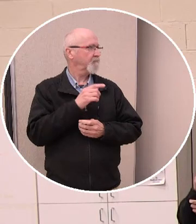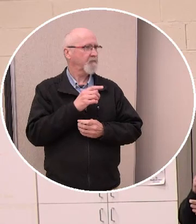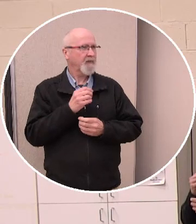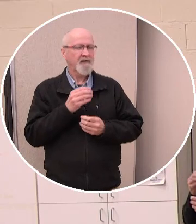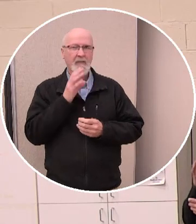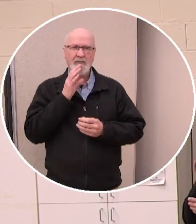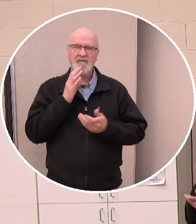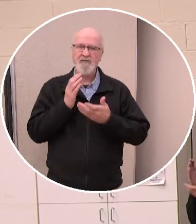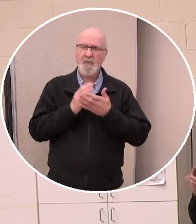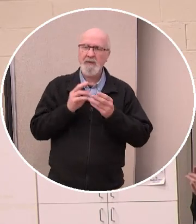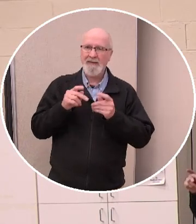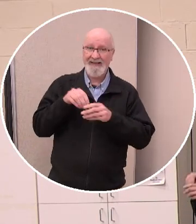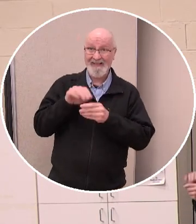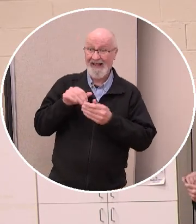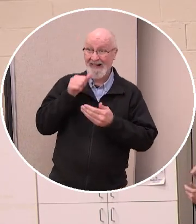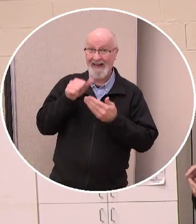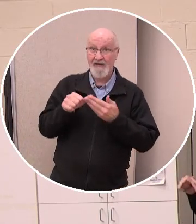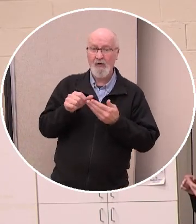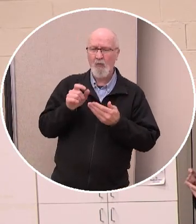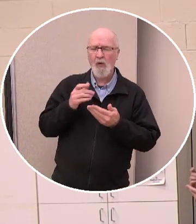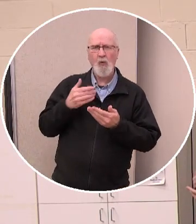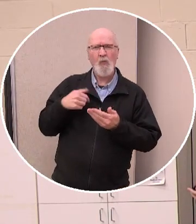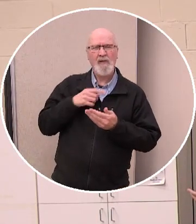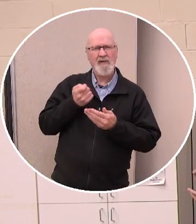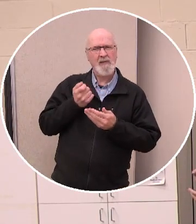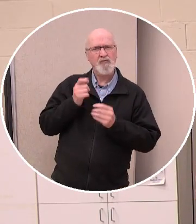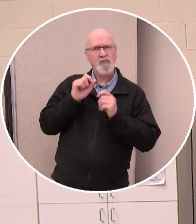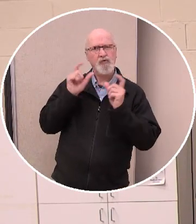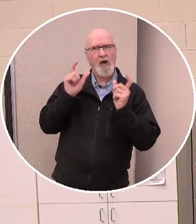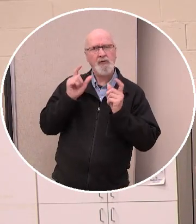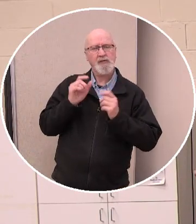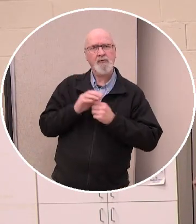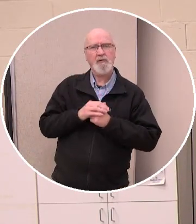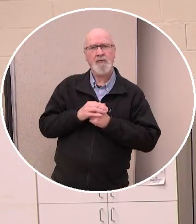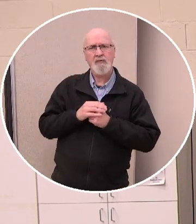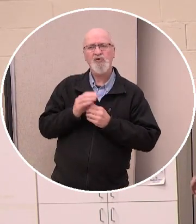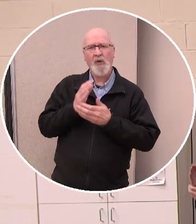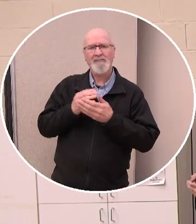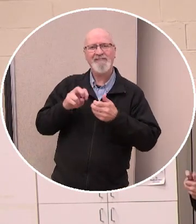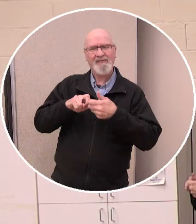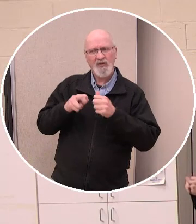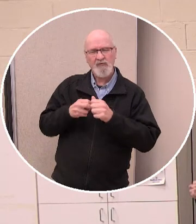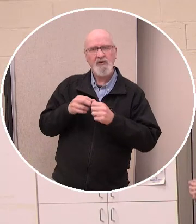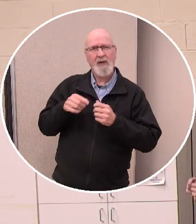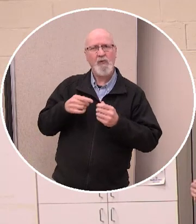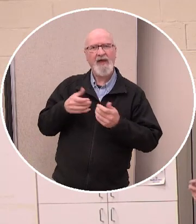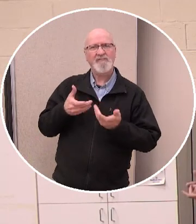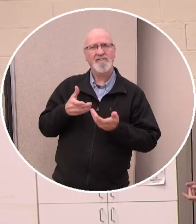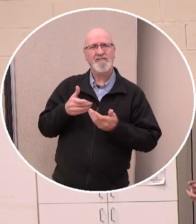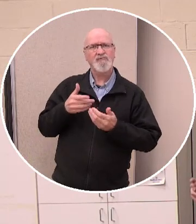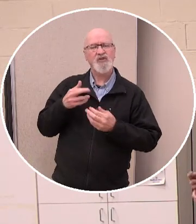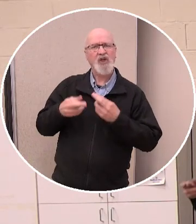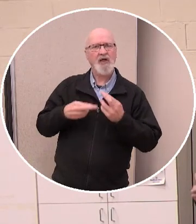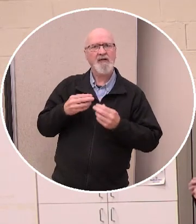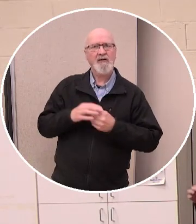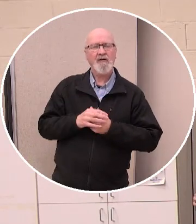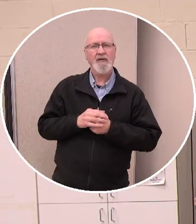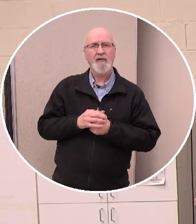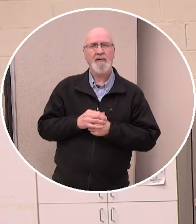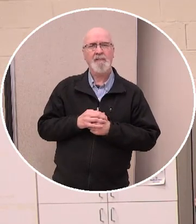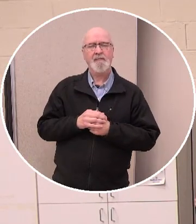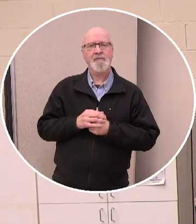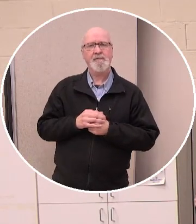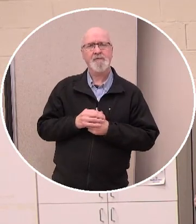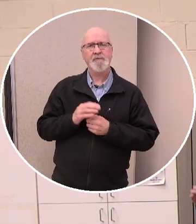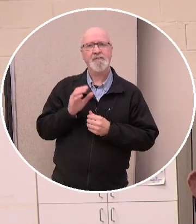letter we were a little bit surprised about. There are some difficulties around this. I mean, we've offered, in fact,